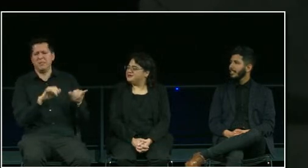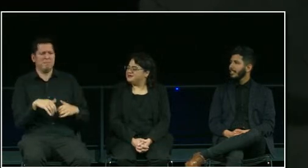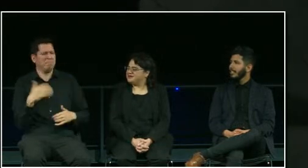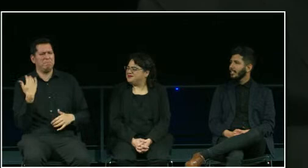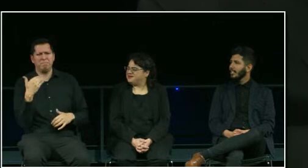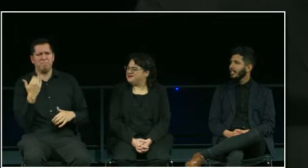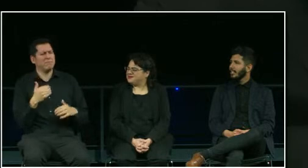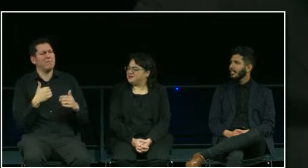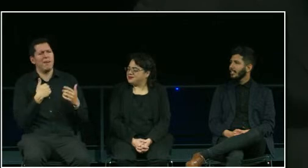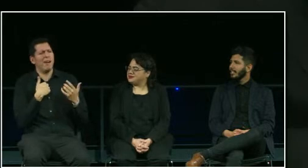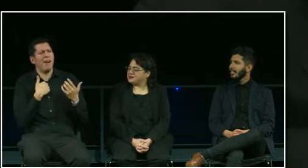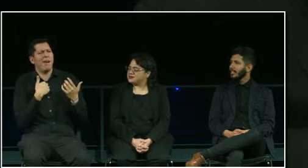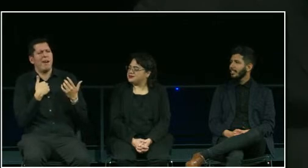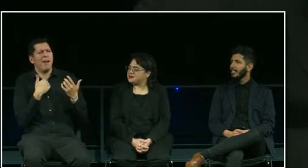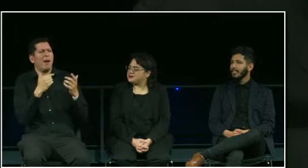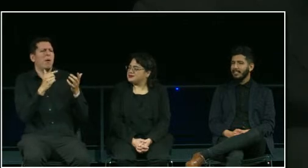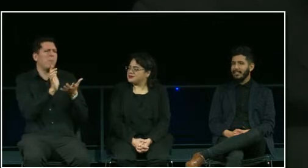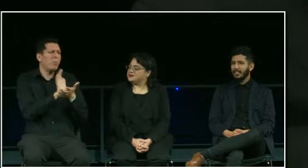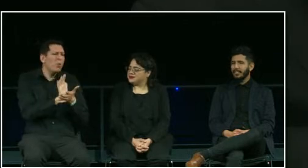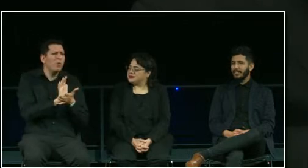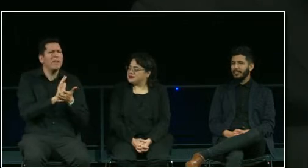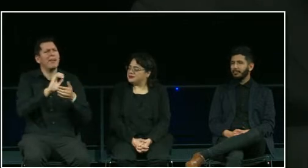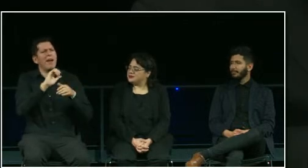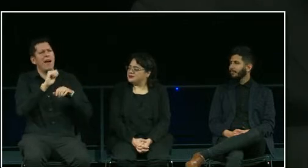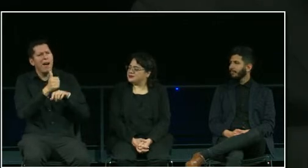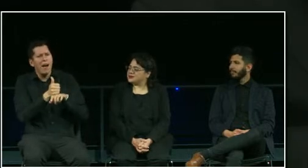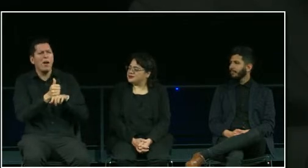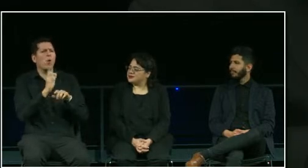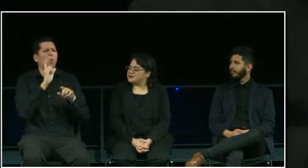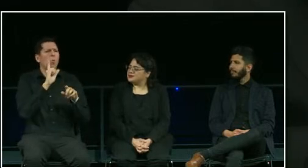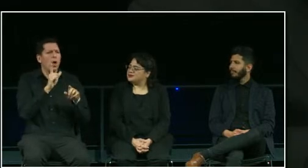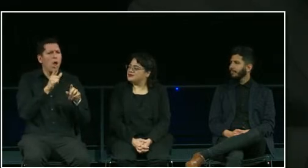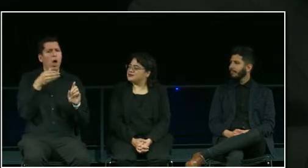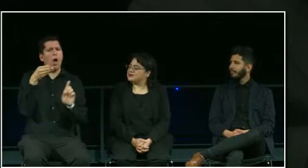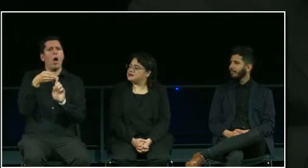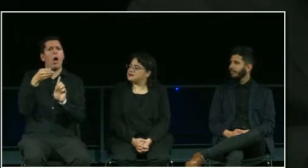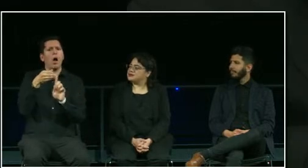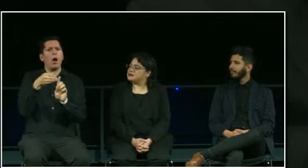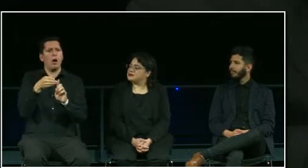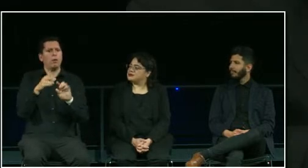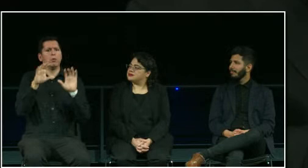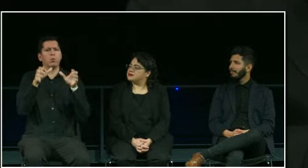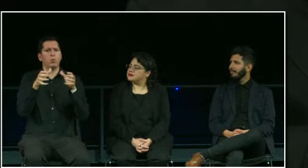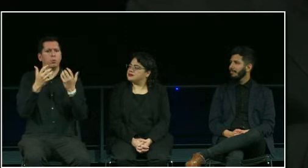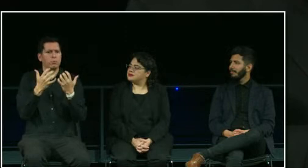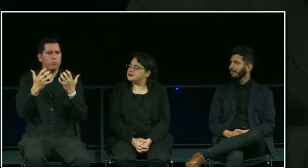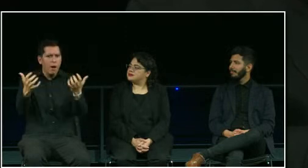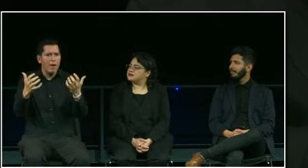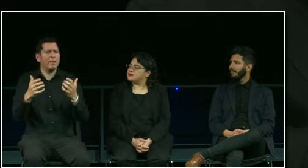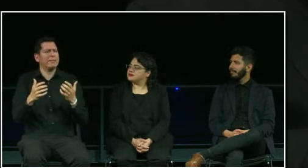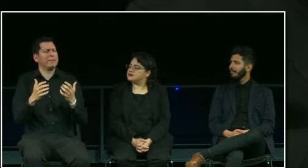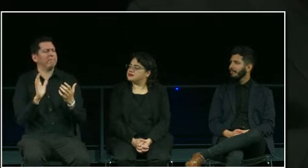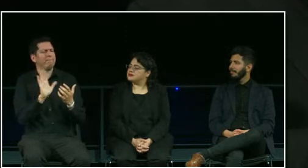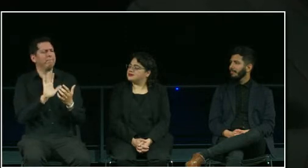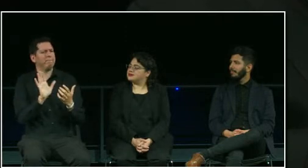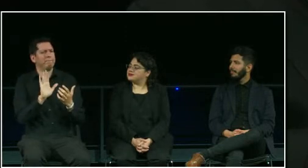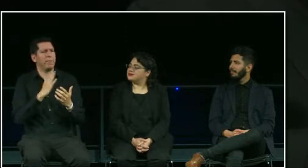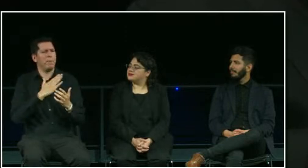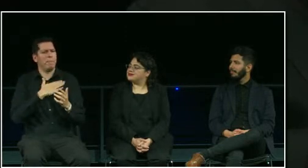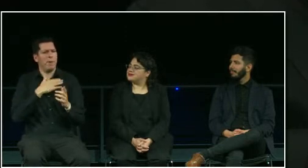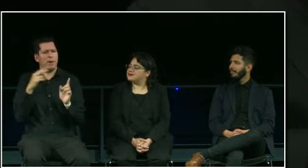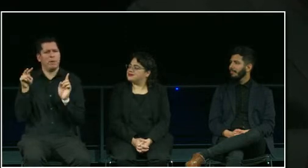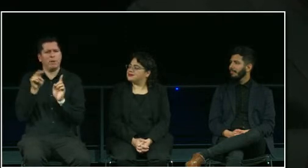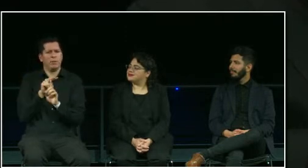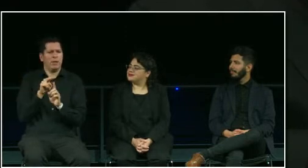I don't want to do a movie that will appeal to a certain quadrant or an audience. For me, I don't